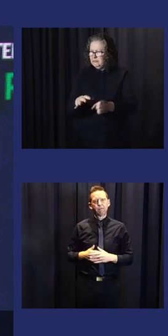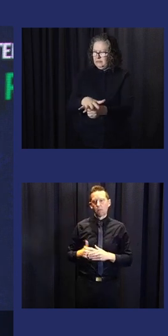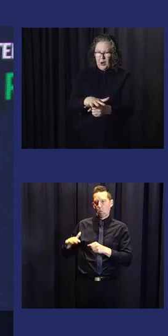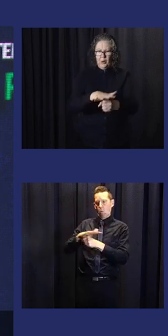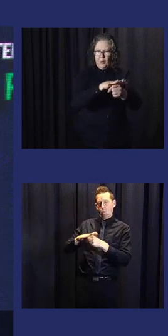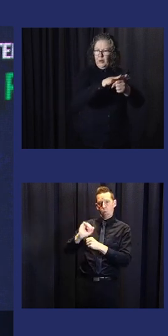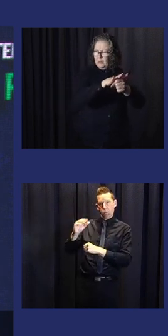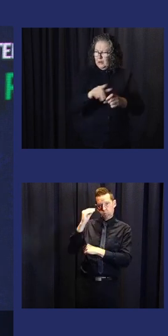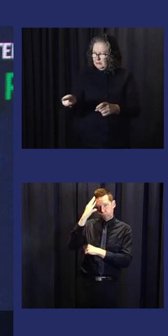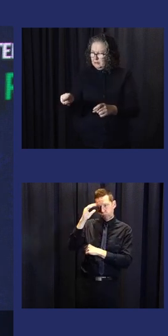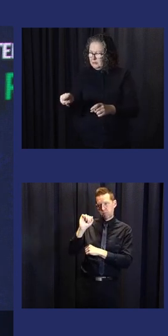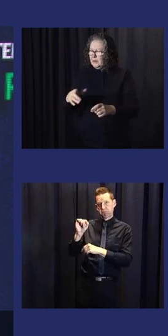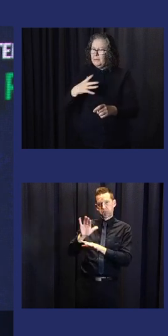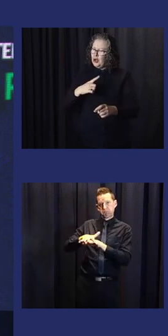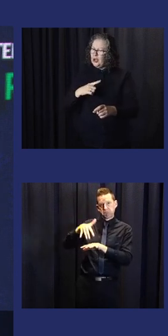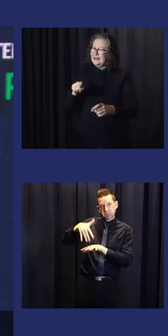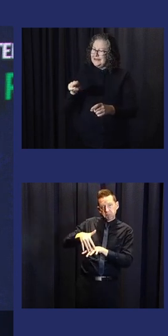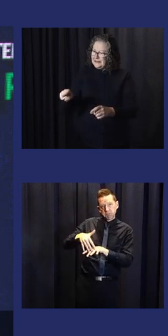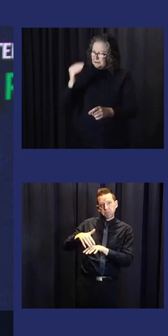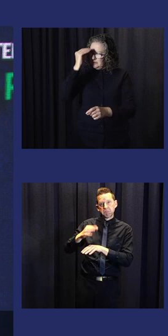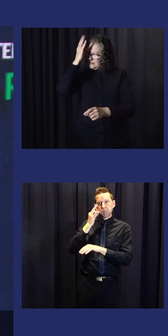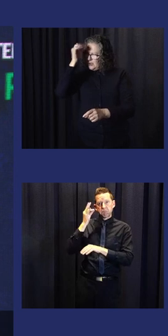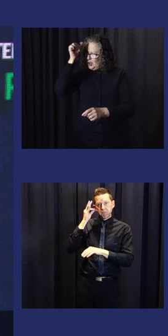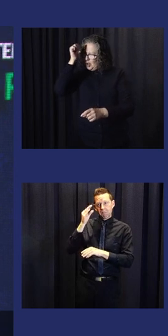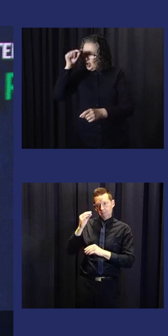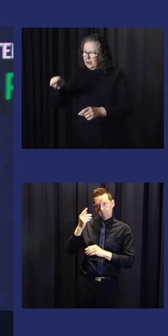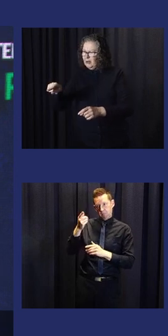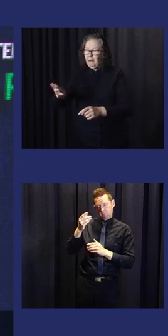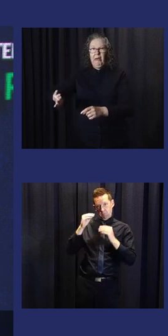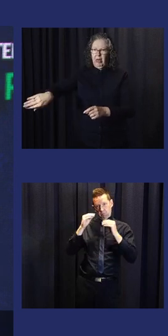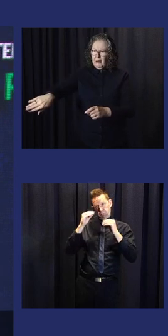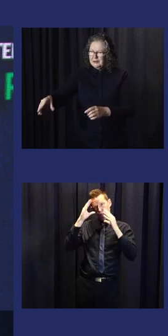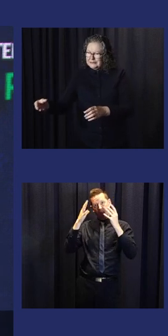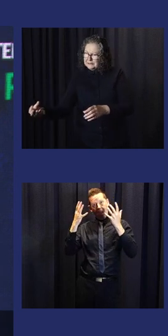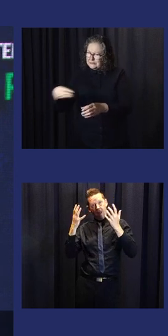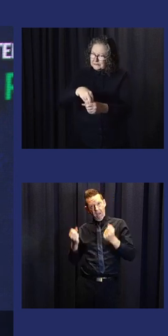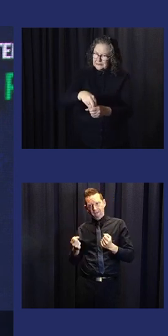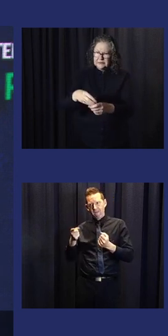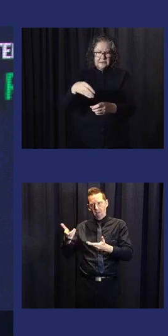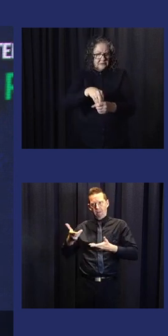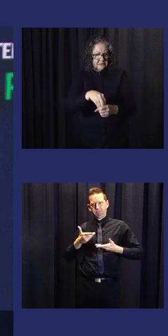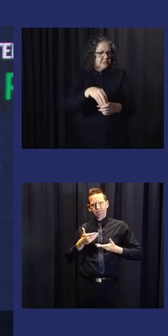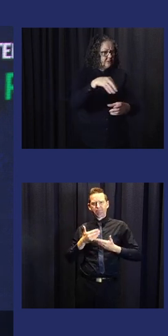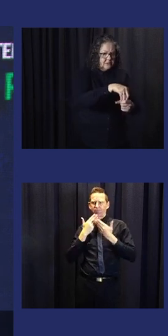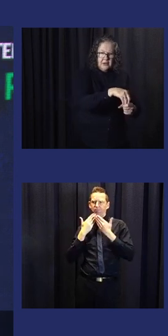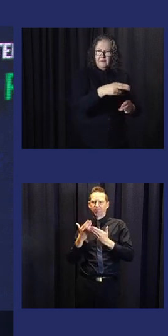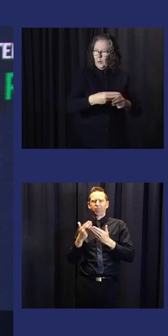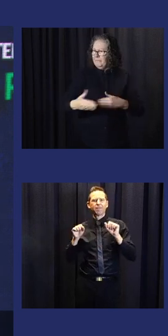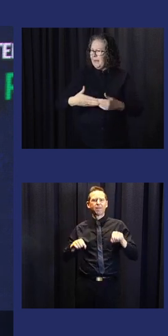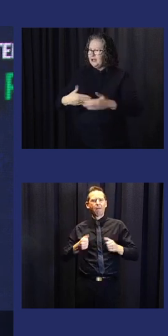wisdom and traditional knowledge as resourceful source of knowledge for disaster